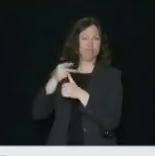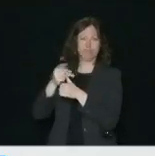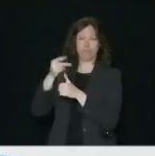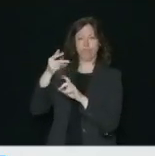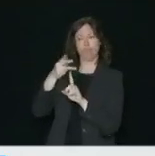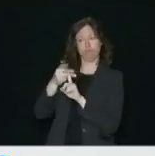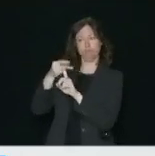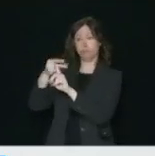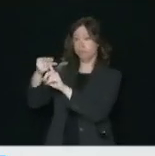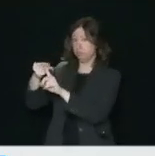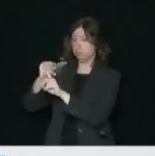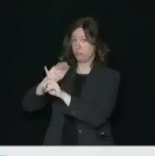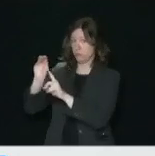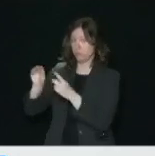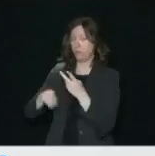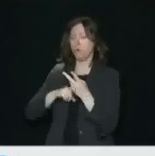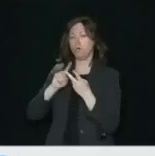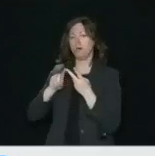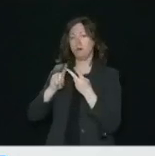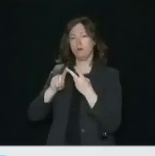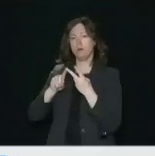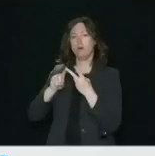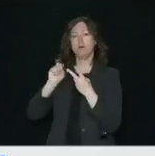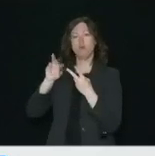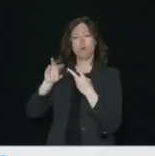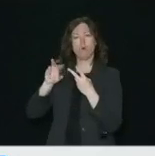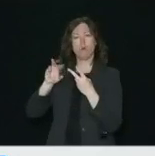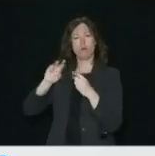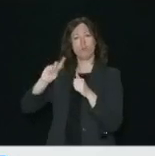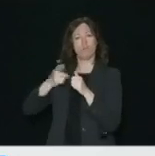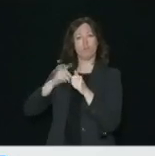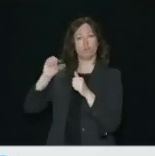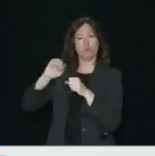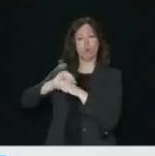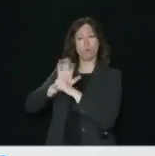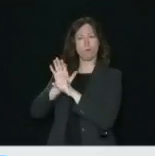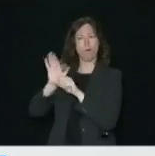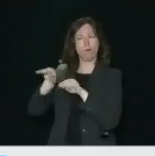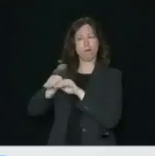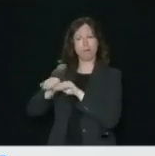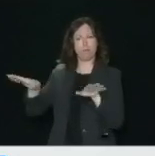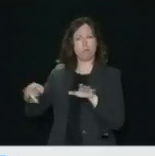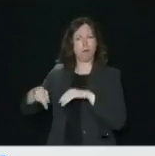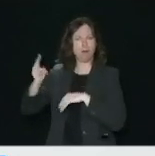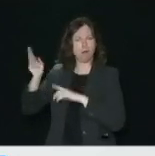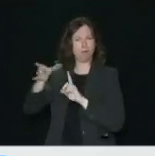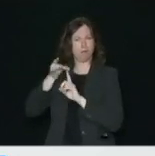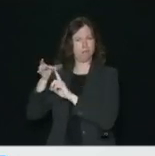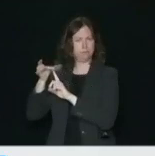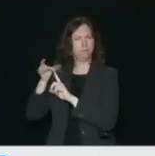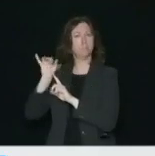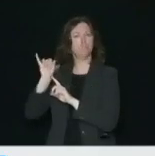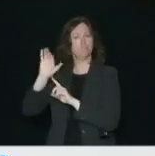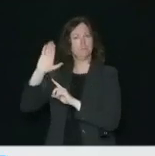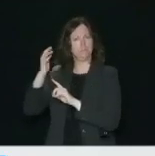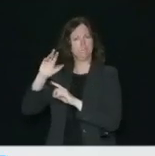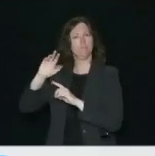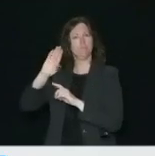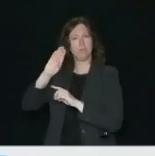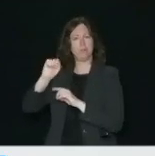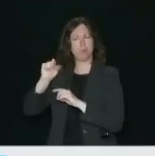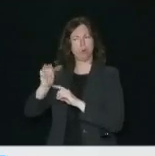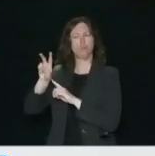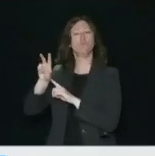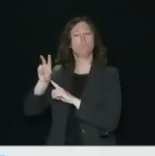a free companion app to the Wellness Together Canada online portal, provides another way to access online resources and